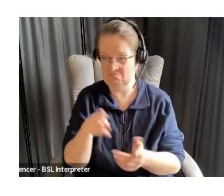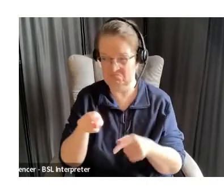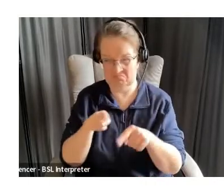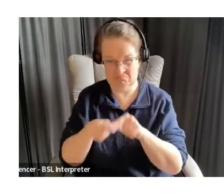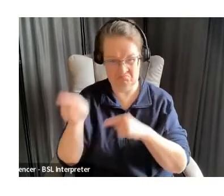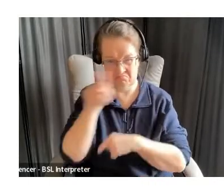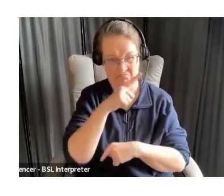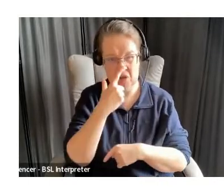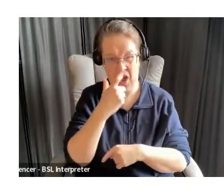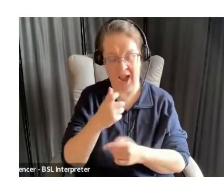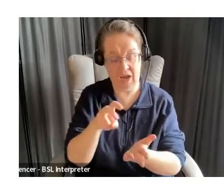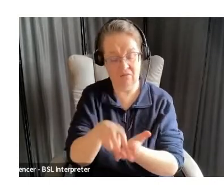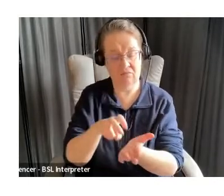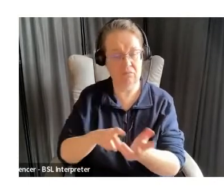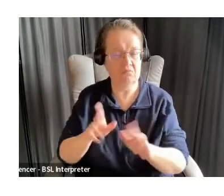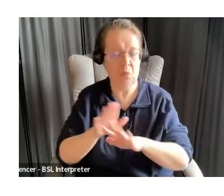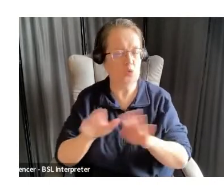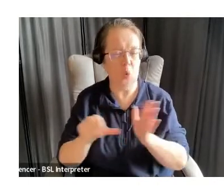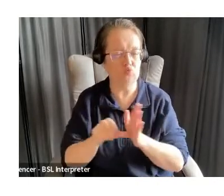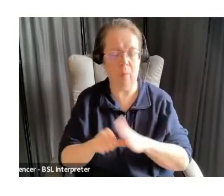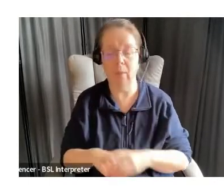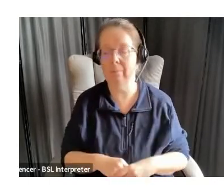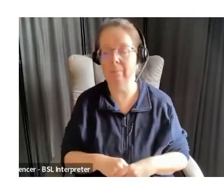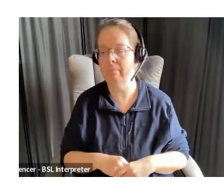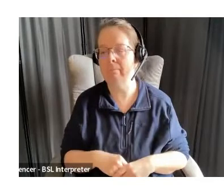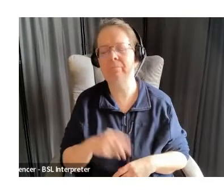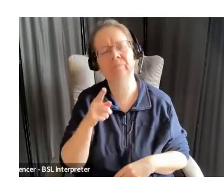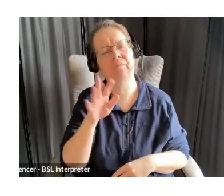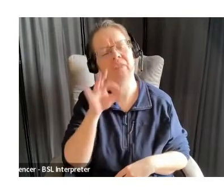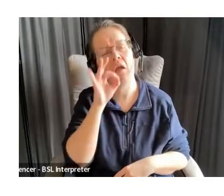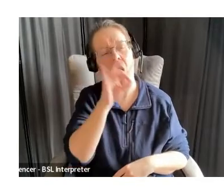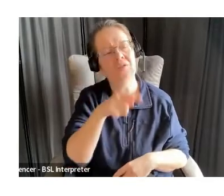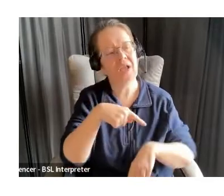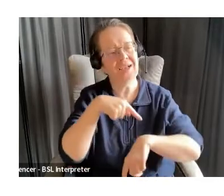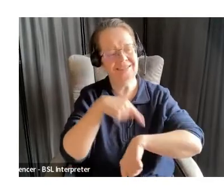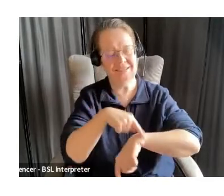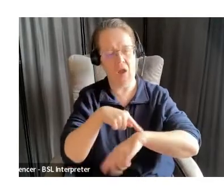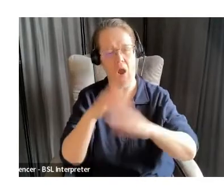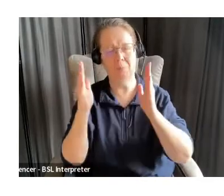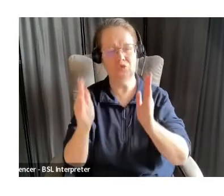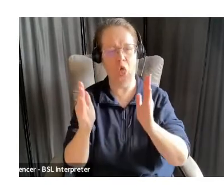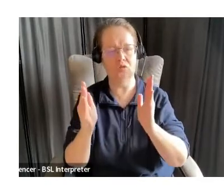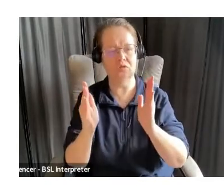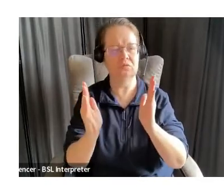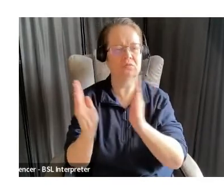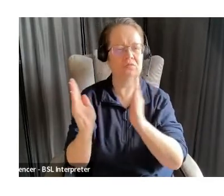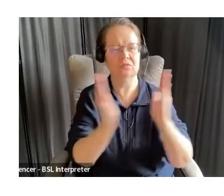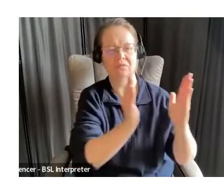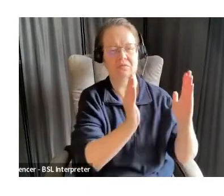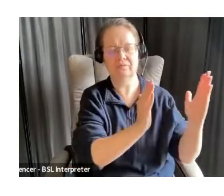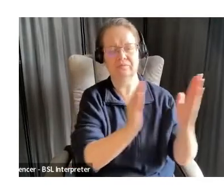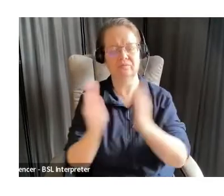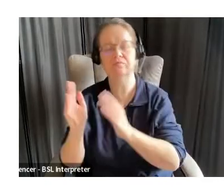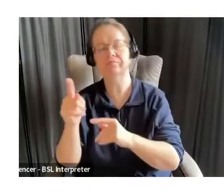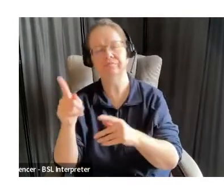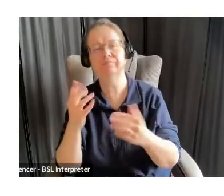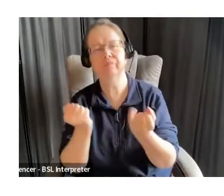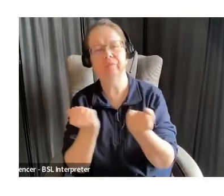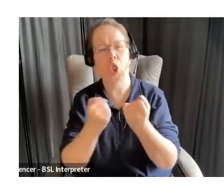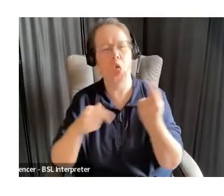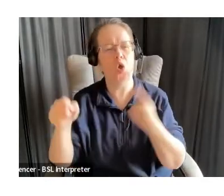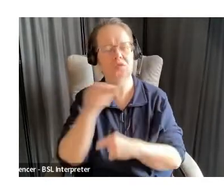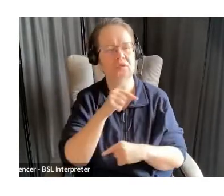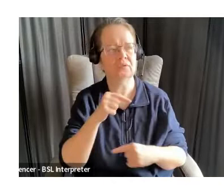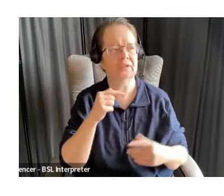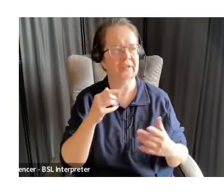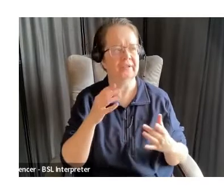can ask for that. That's not an issue. What about requesting a time slot that works for you? A lot of us have